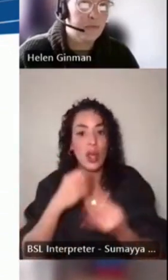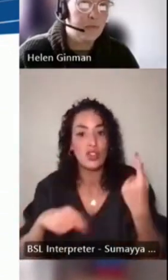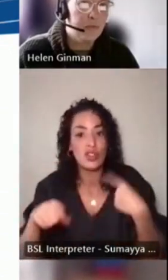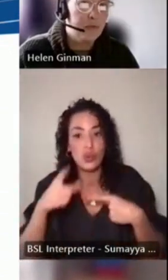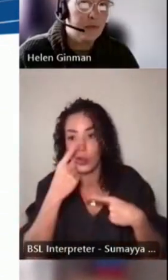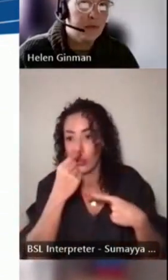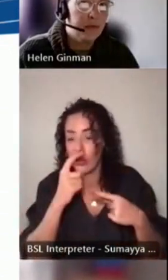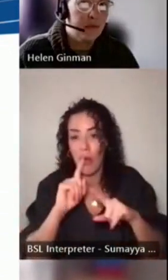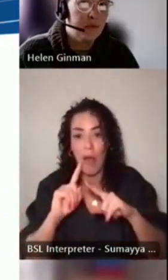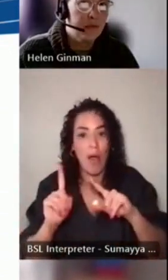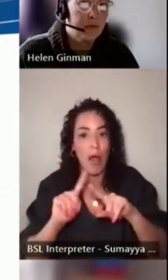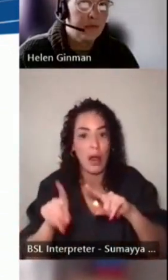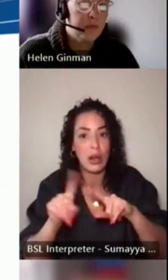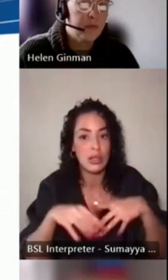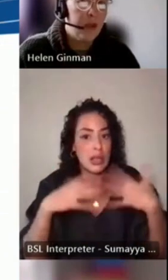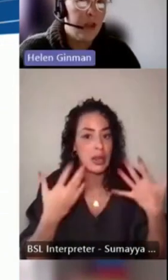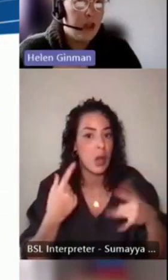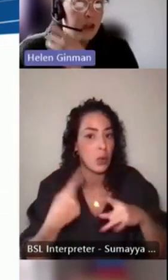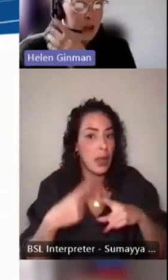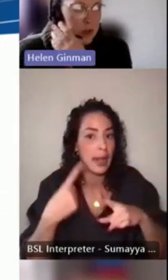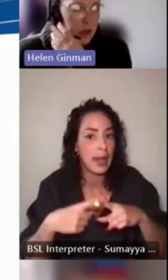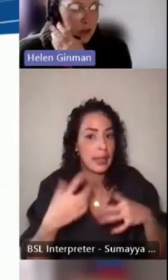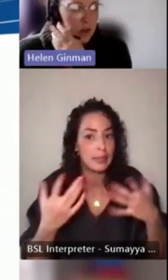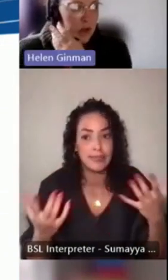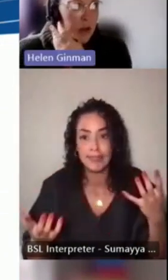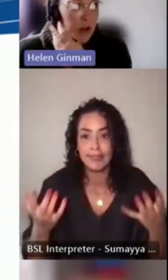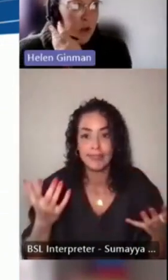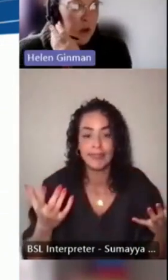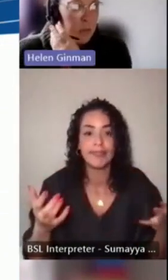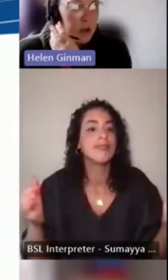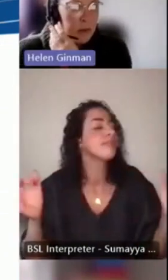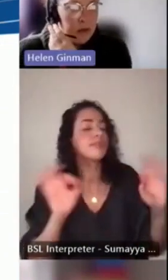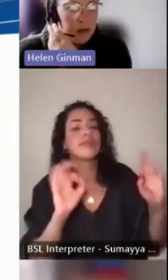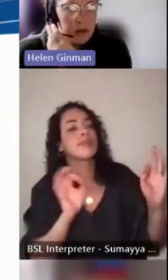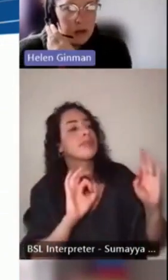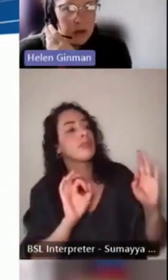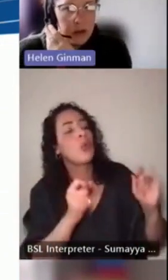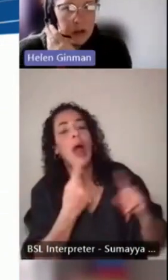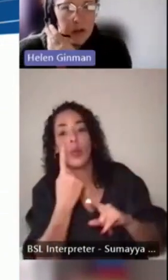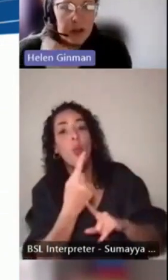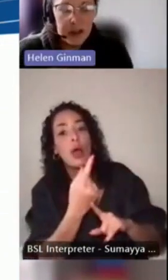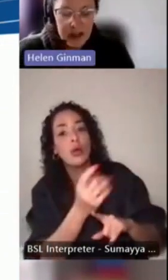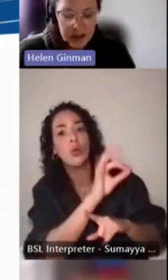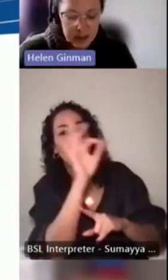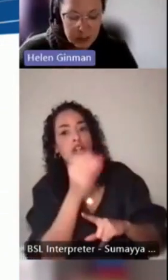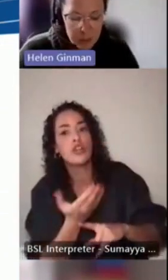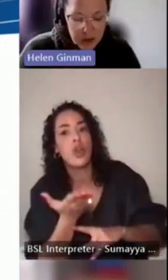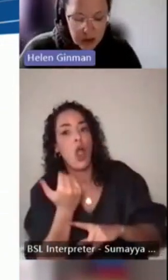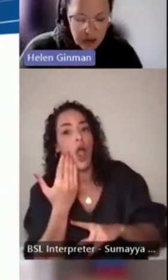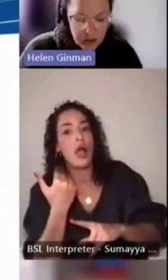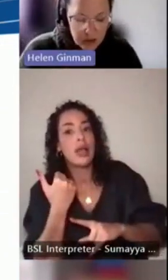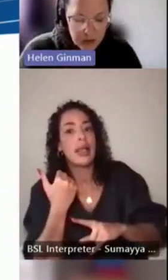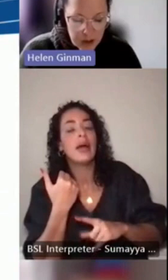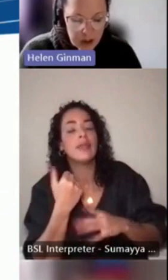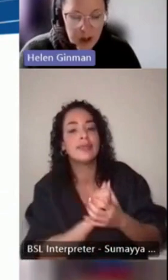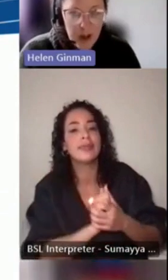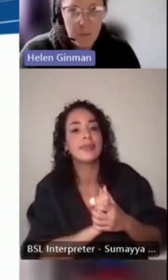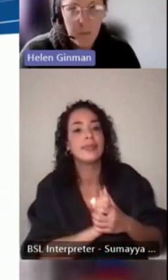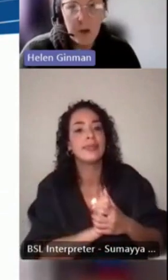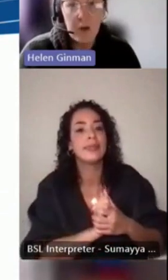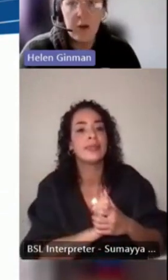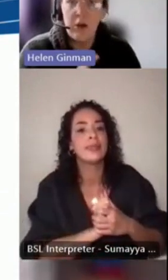now very quickly. There was a question earlier on whilst people are just putting together some